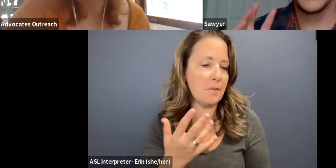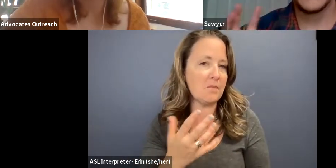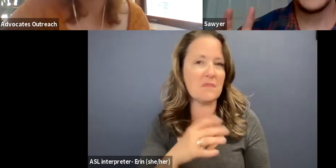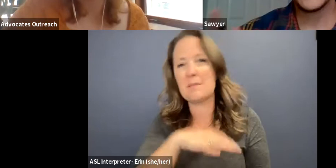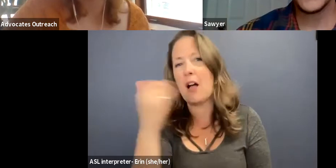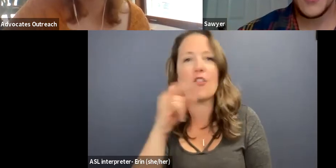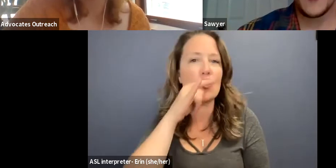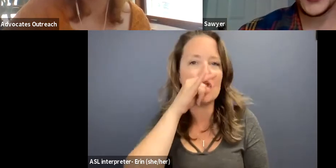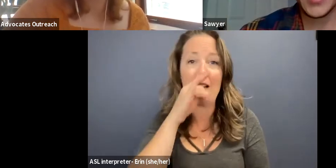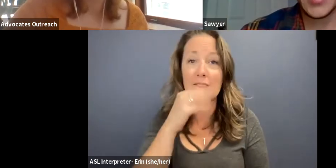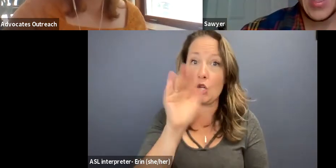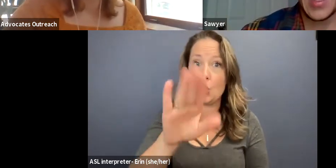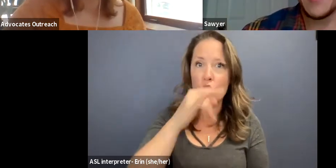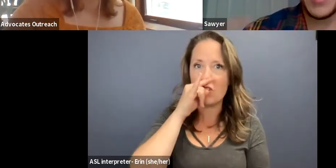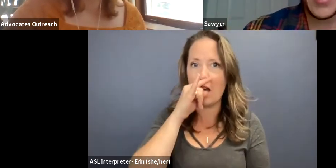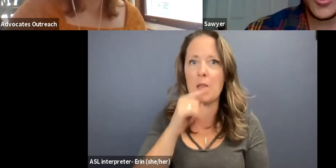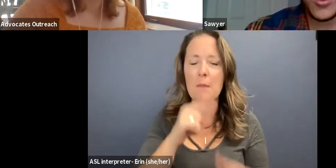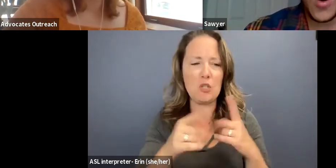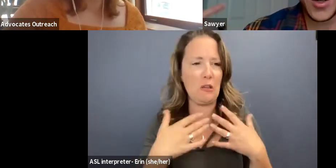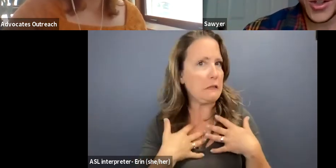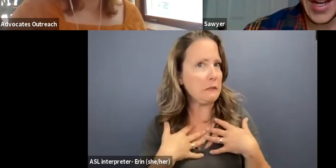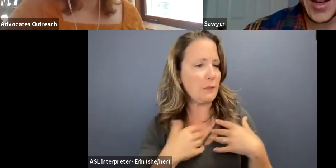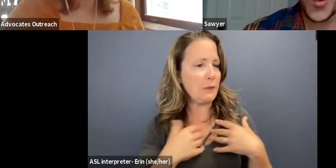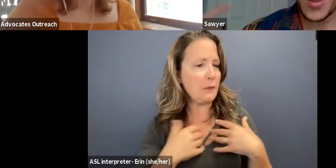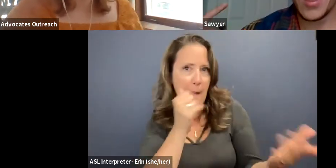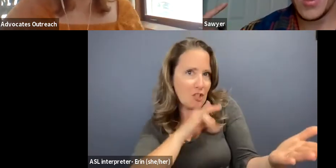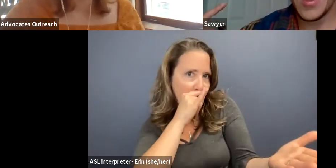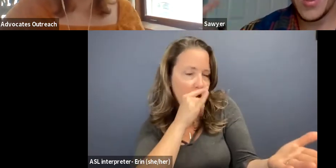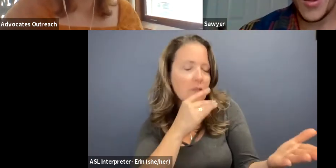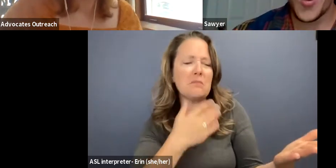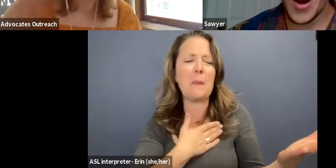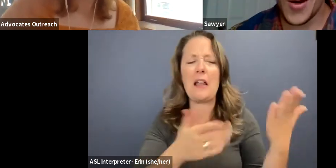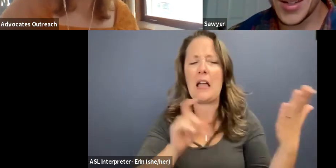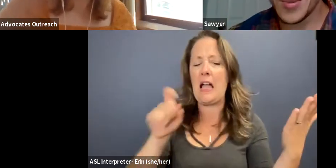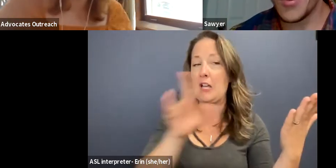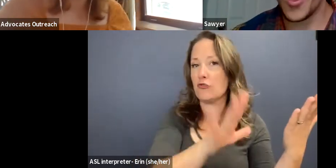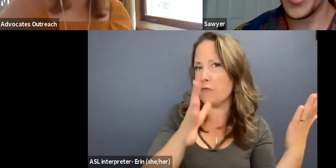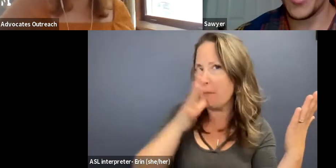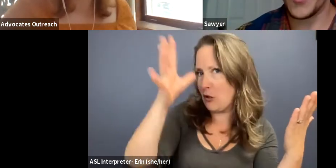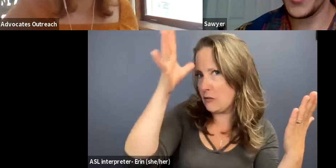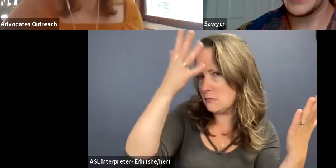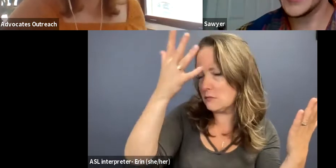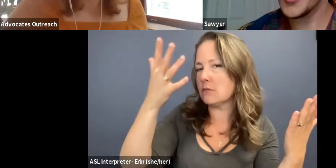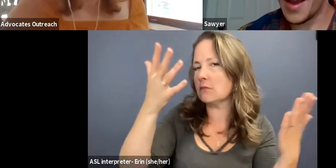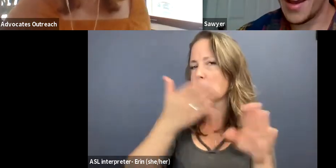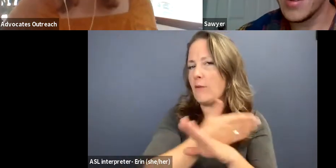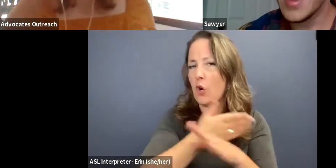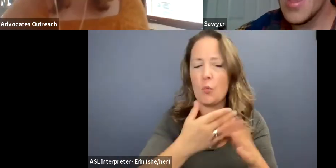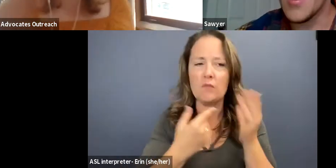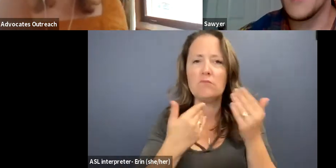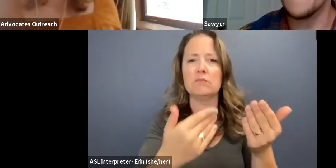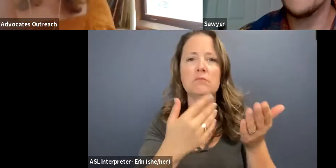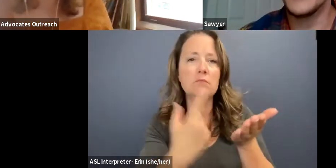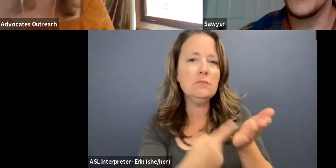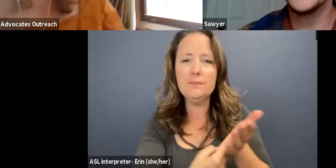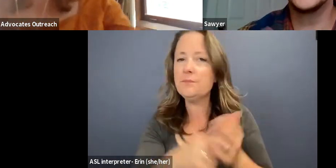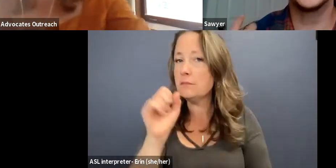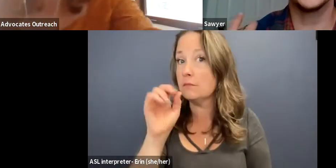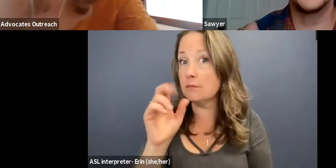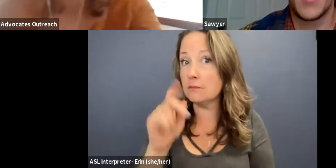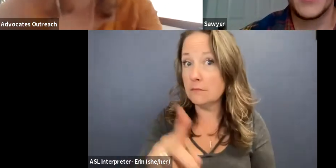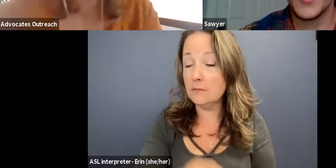anyway, so I was just like very surprised and not really prepared for the answer that I got. And like no harm was done at all,